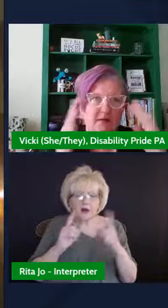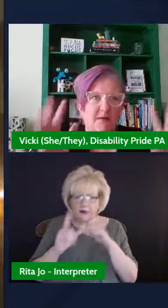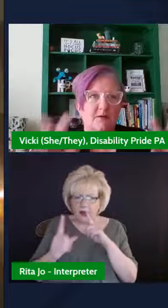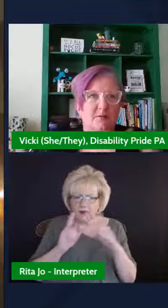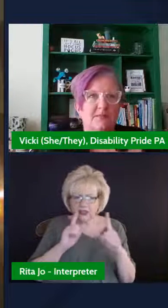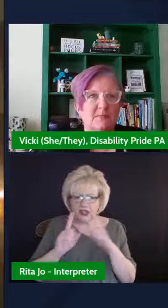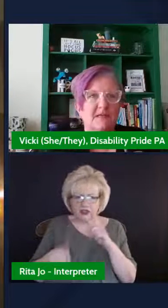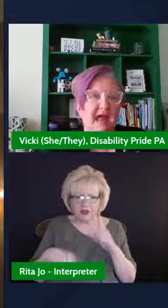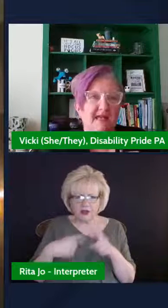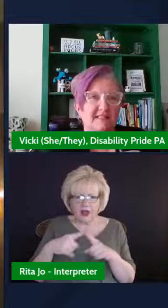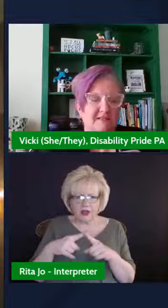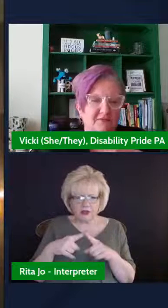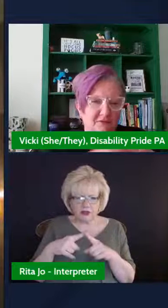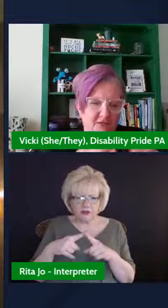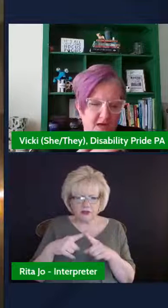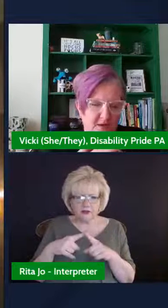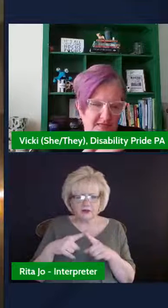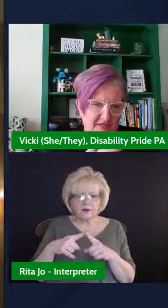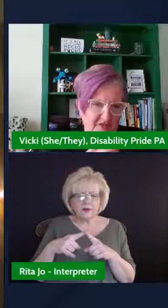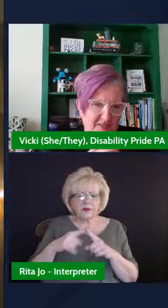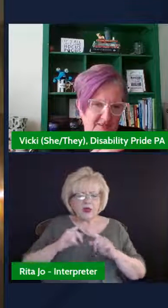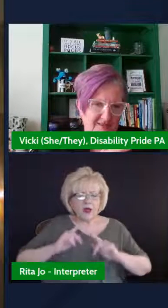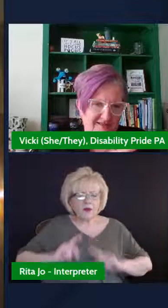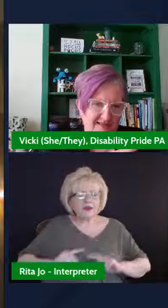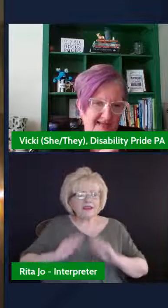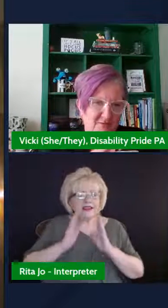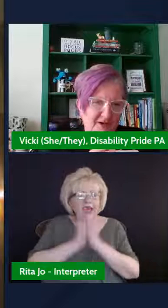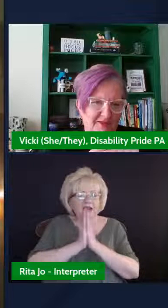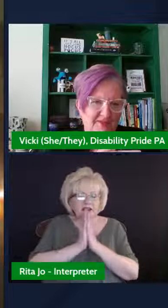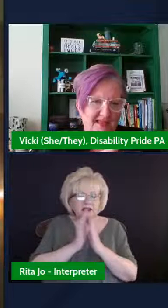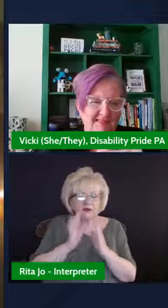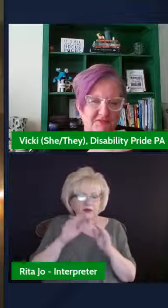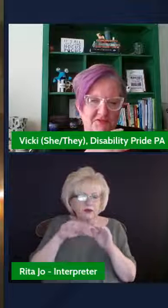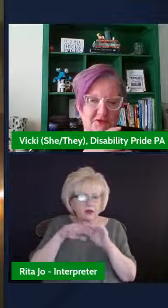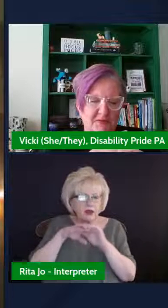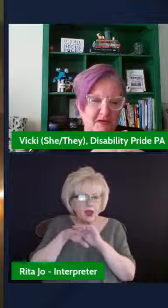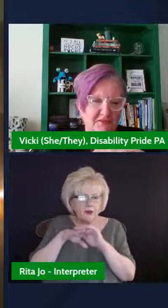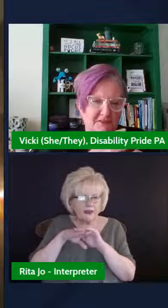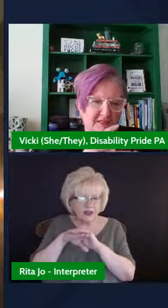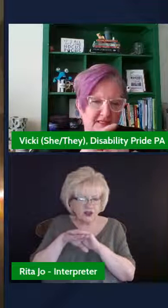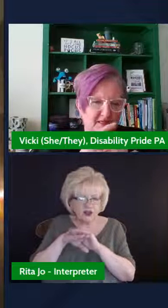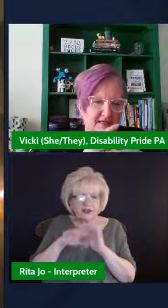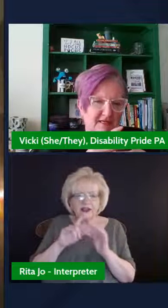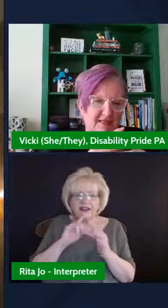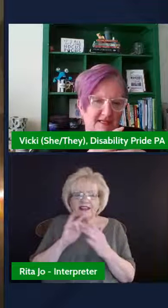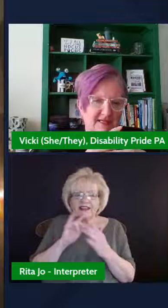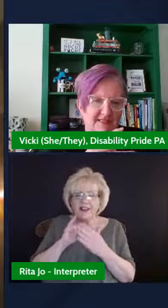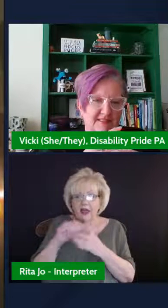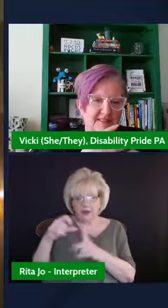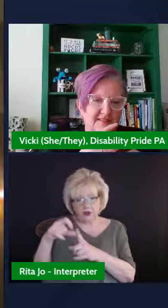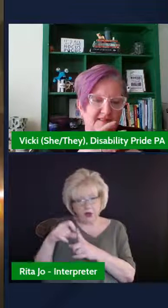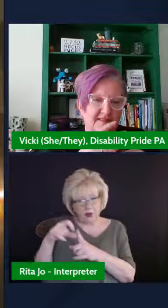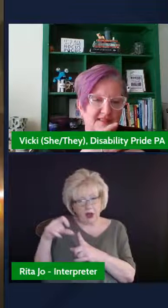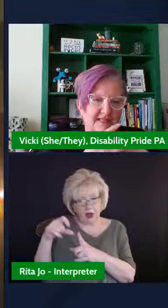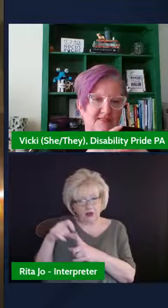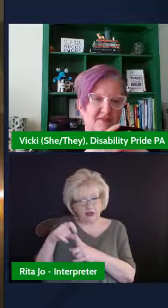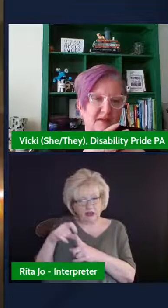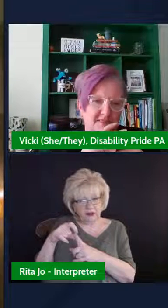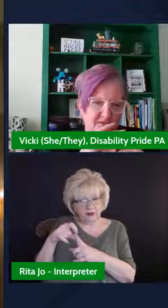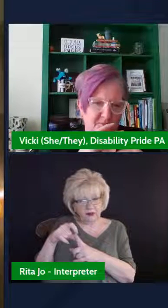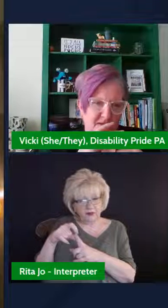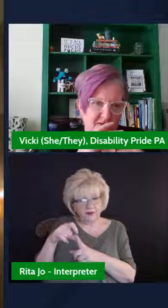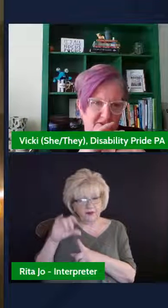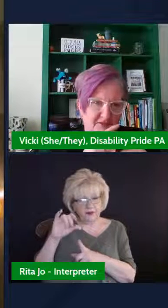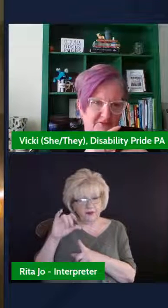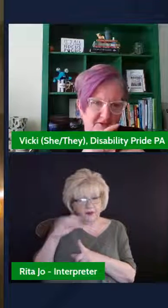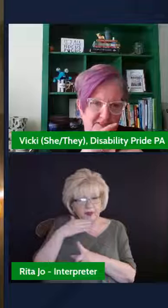around somebody asking for an accommodation and whether that's the terminology that is that is the